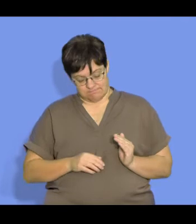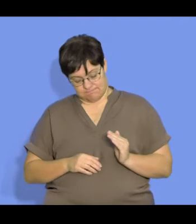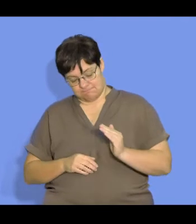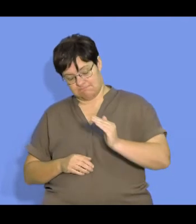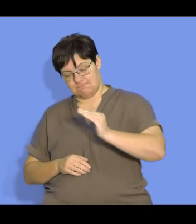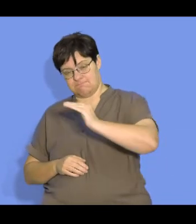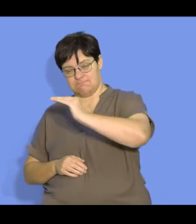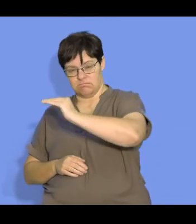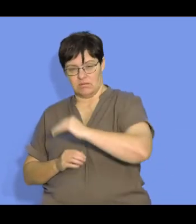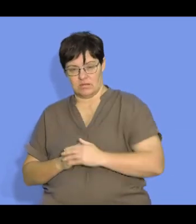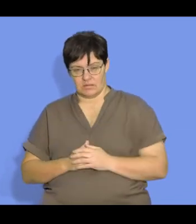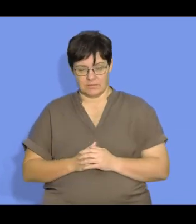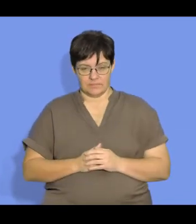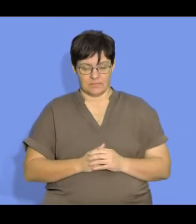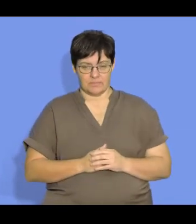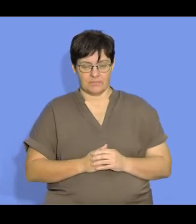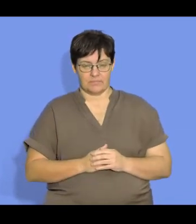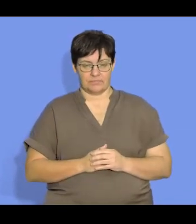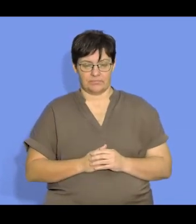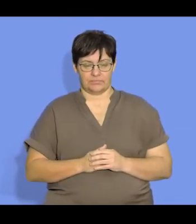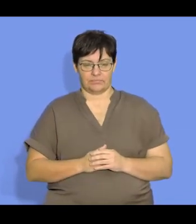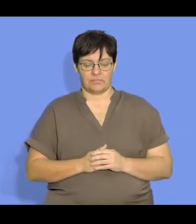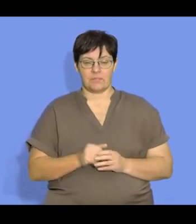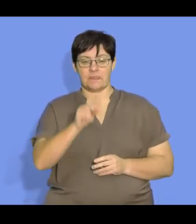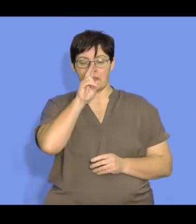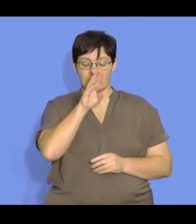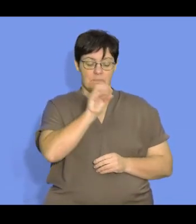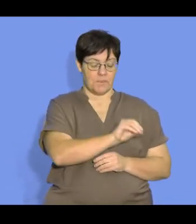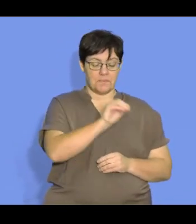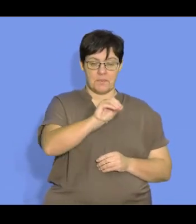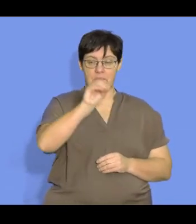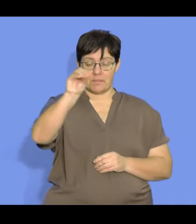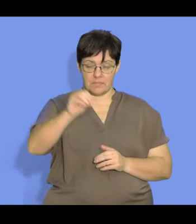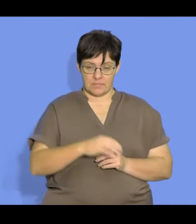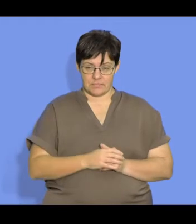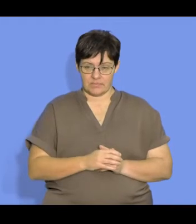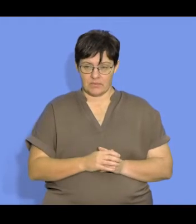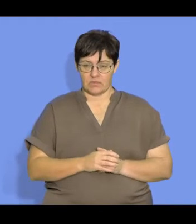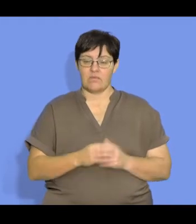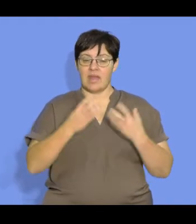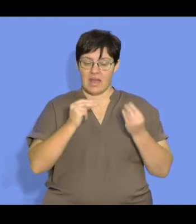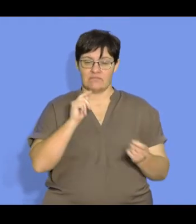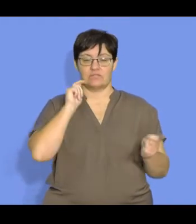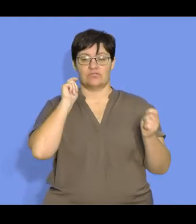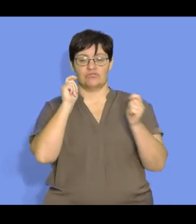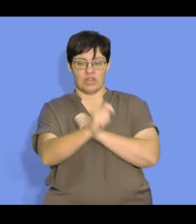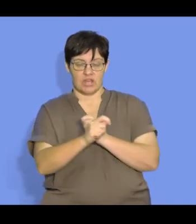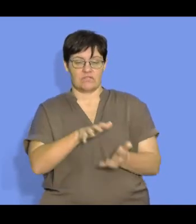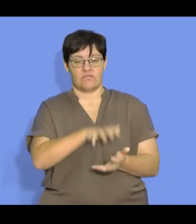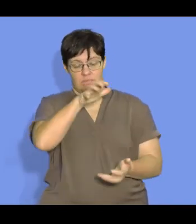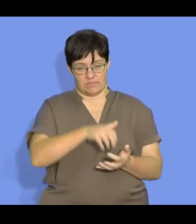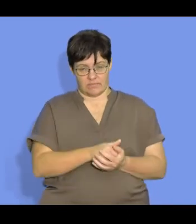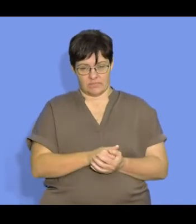gradient that we can plot as well. When we go look at the plotting of this gradient, where we have a change